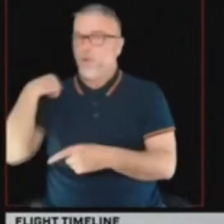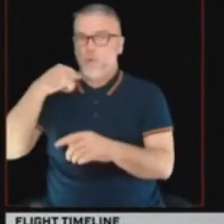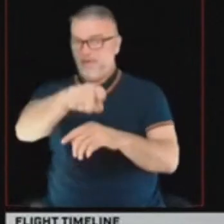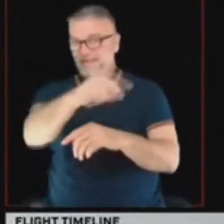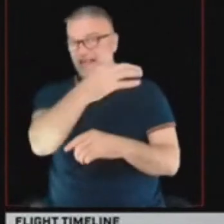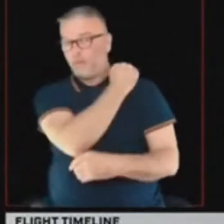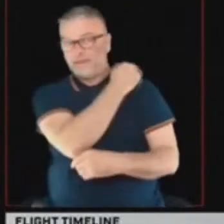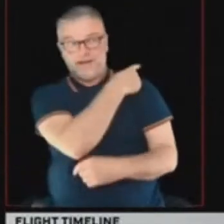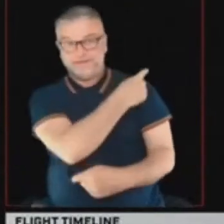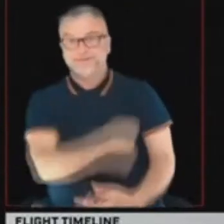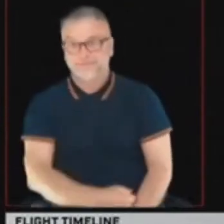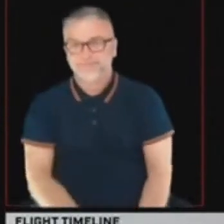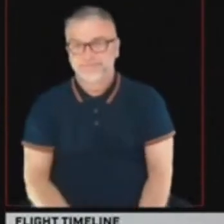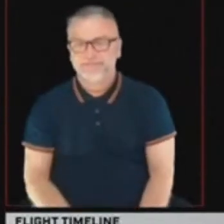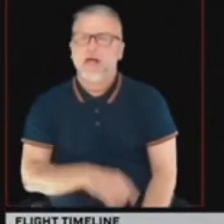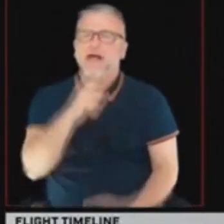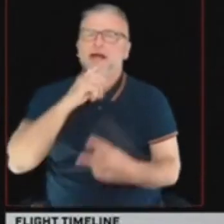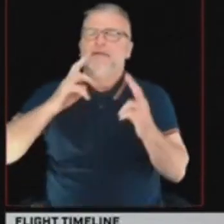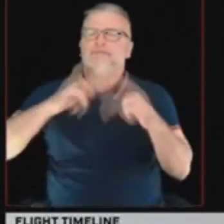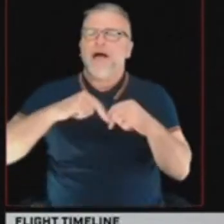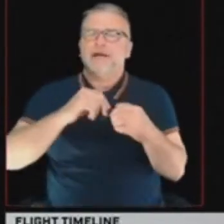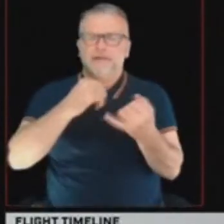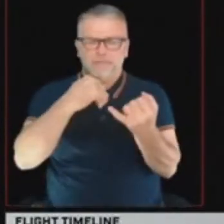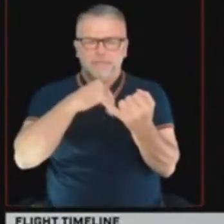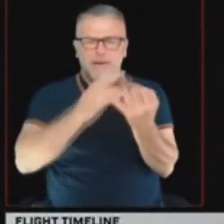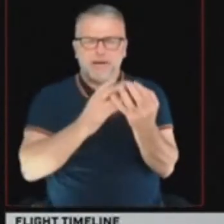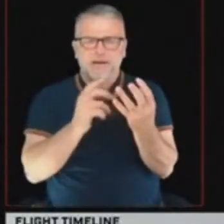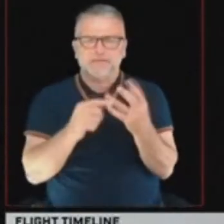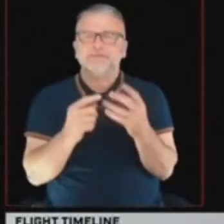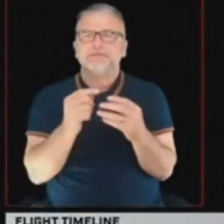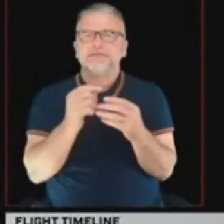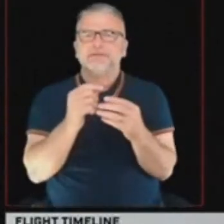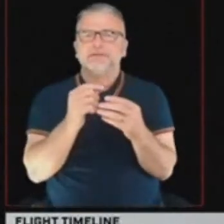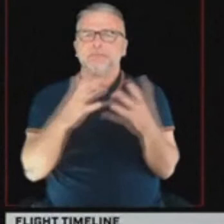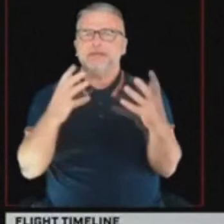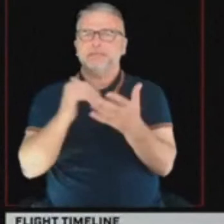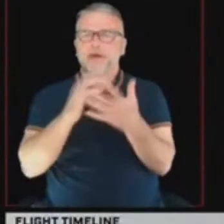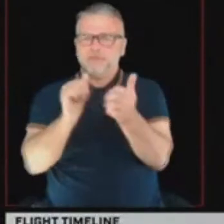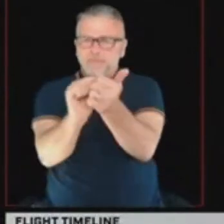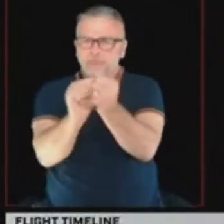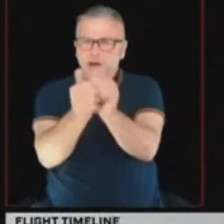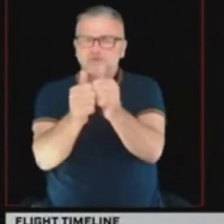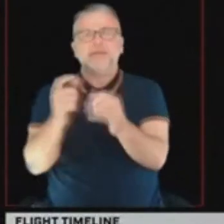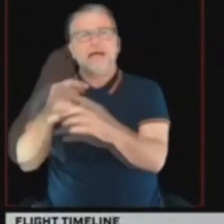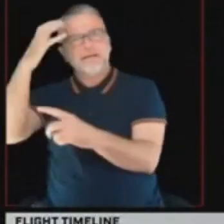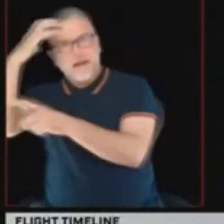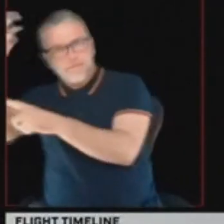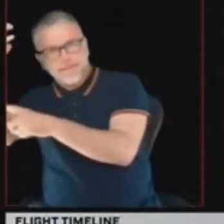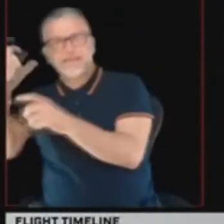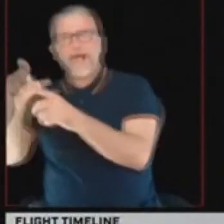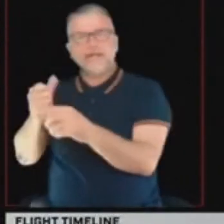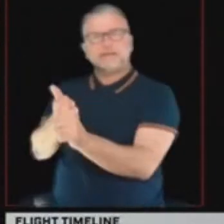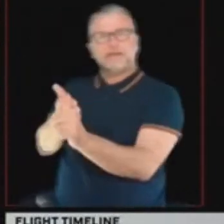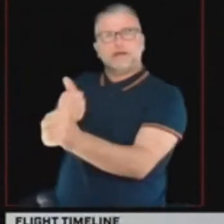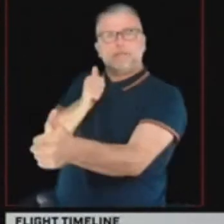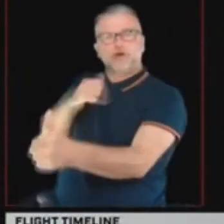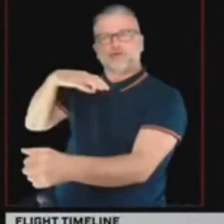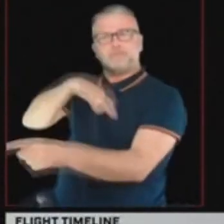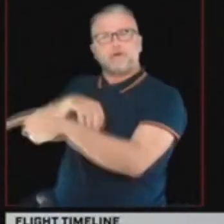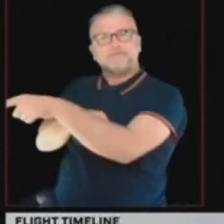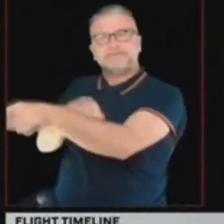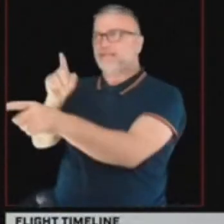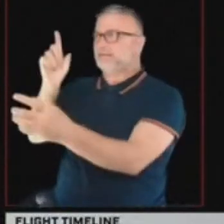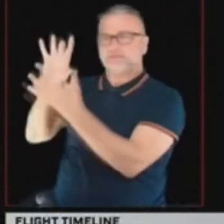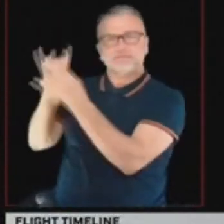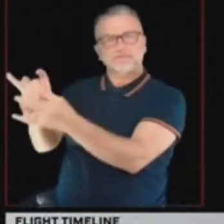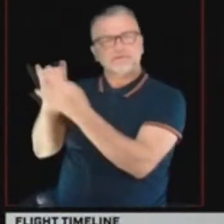then finally, the other major element of the partnership that often gets discussed is between government and commercial industry. How is the ability to